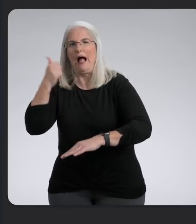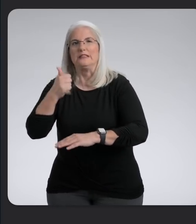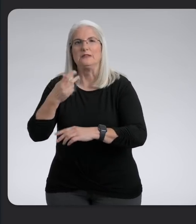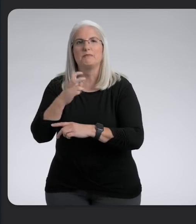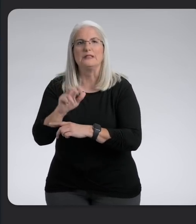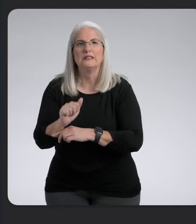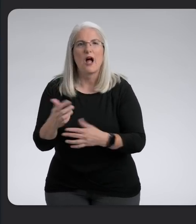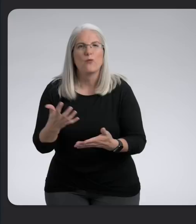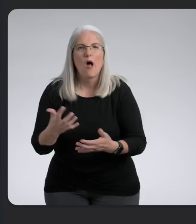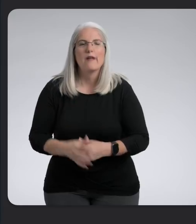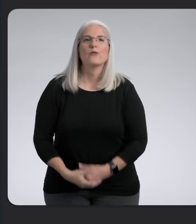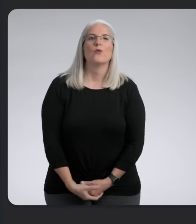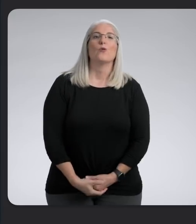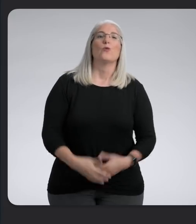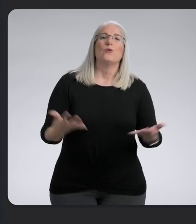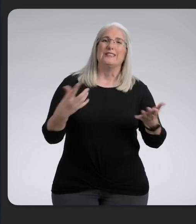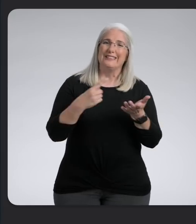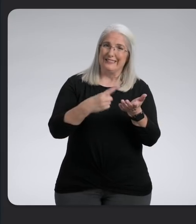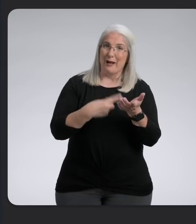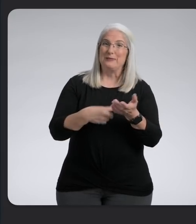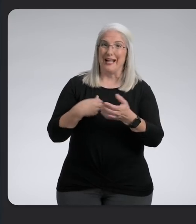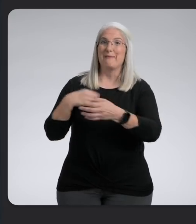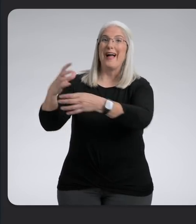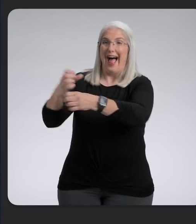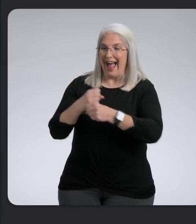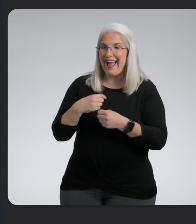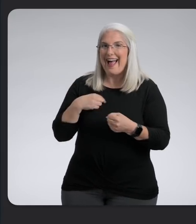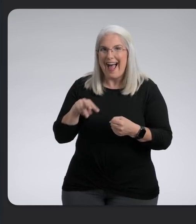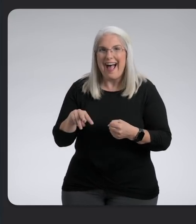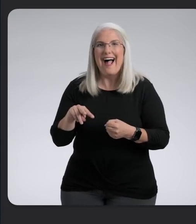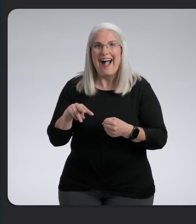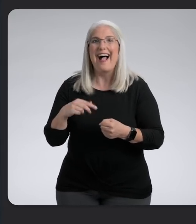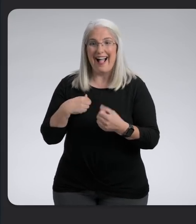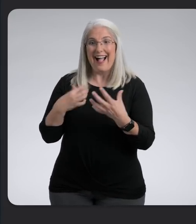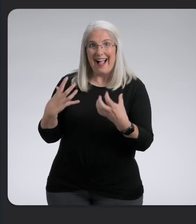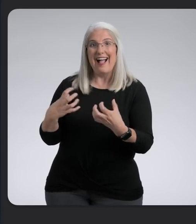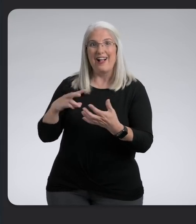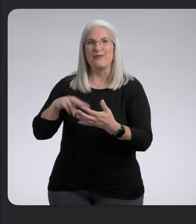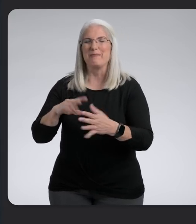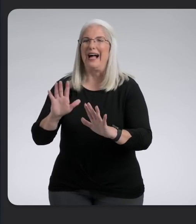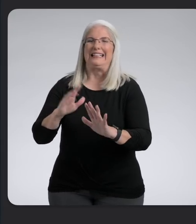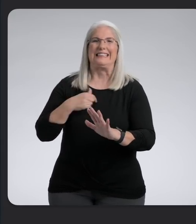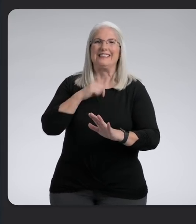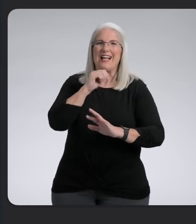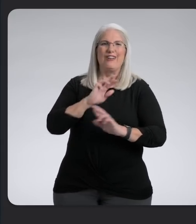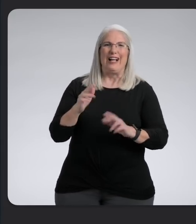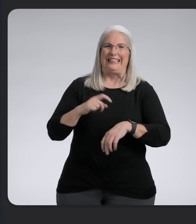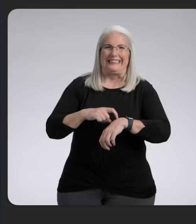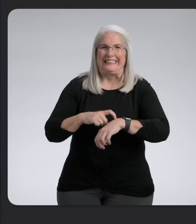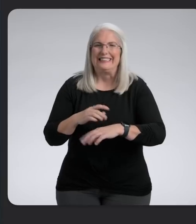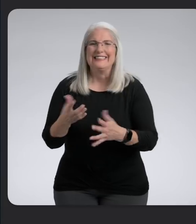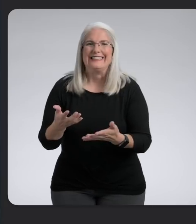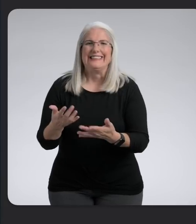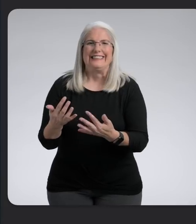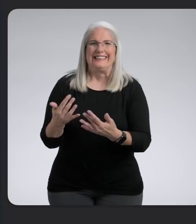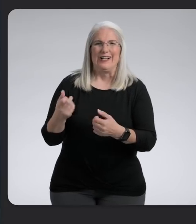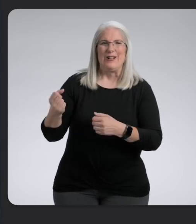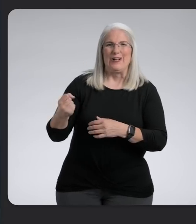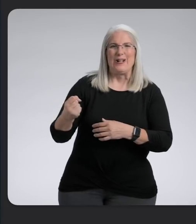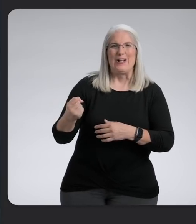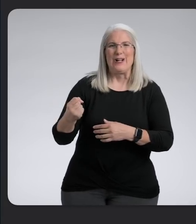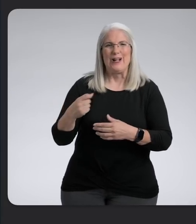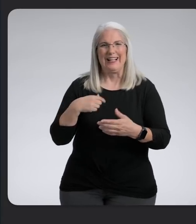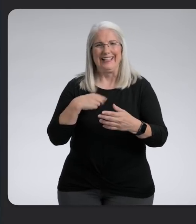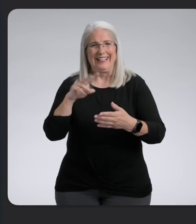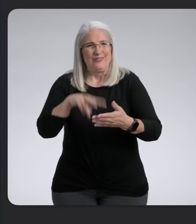thing is, the time when I receive this great content is often different than when I'm ready to enjoy it. For example, I'm not going to read this right now, but